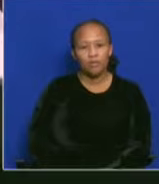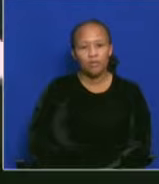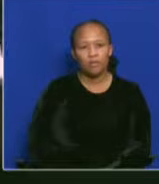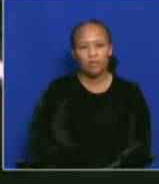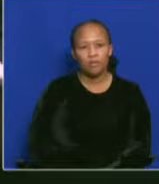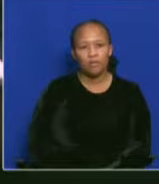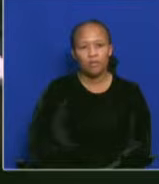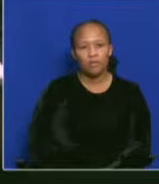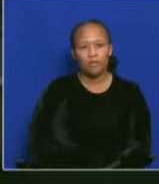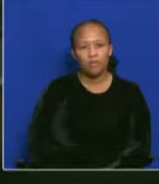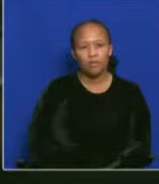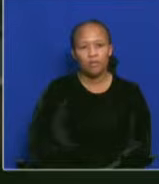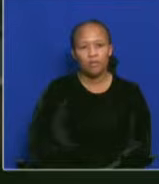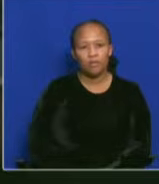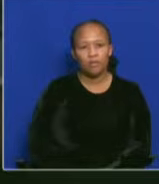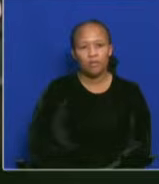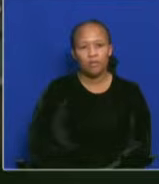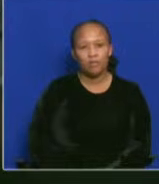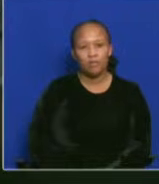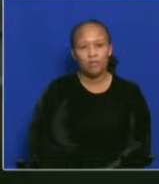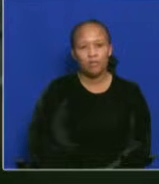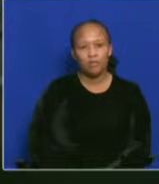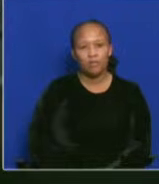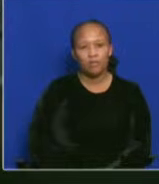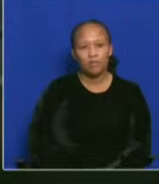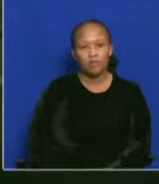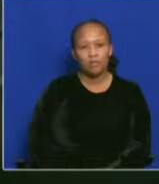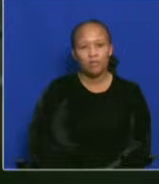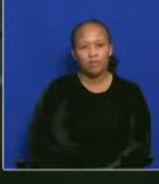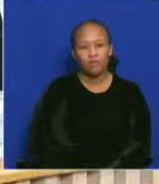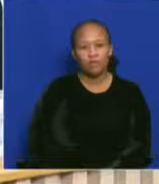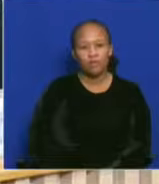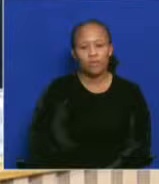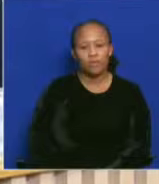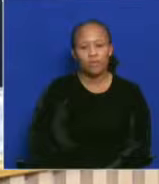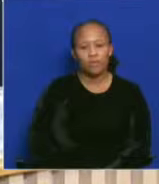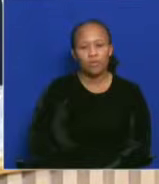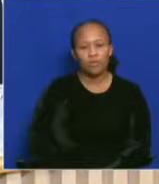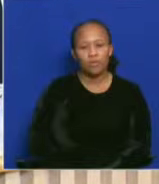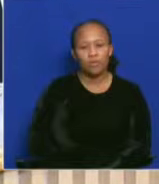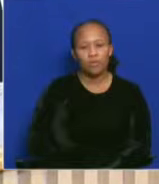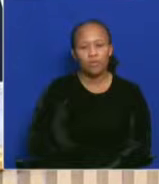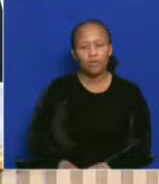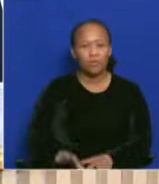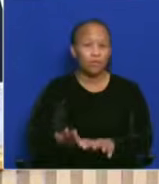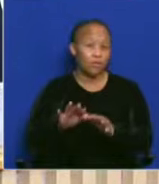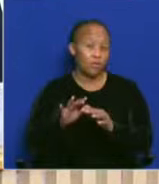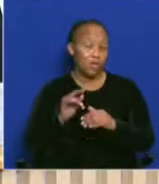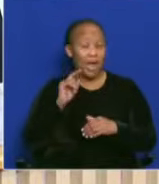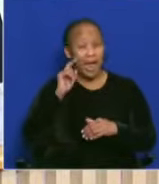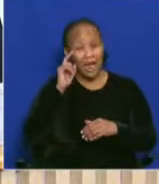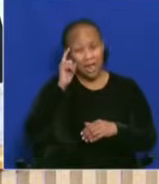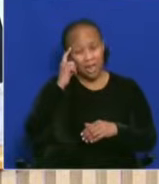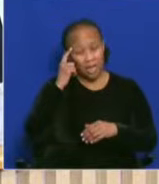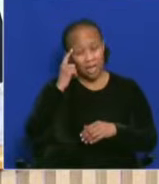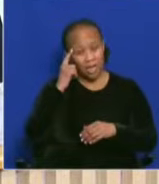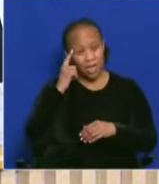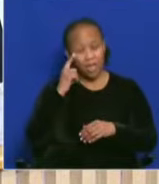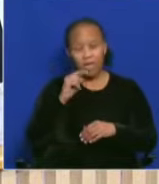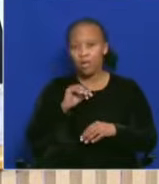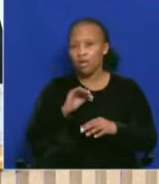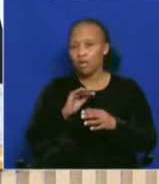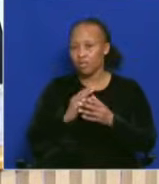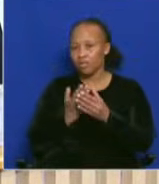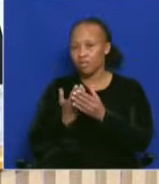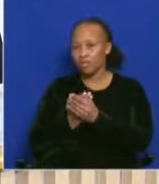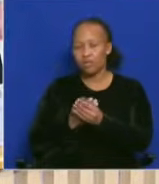What we, Commissioner Beloy, I think that volume 1 would do the trick. But it might be we're going to have to jump